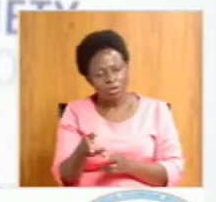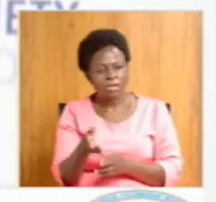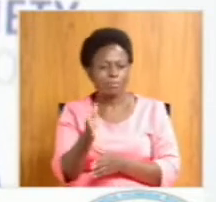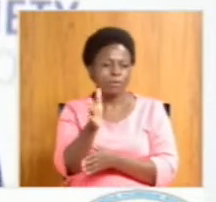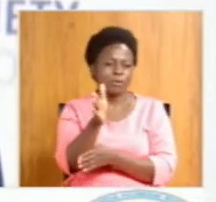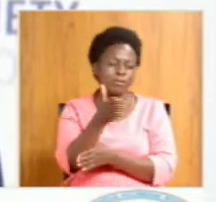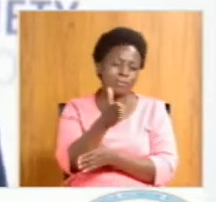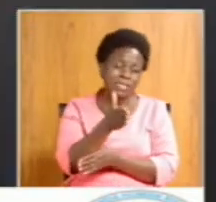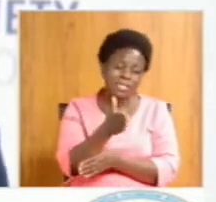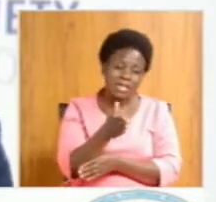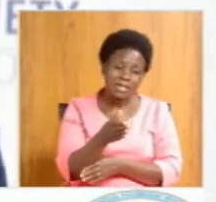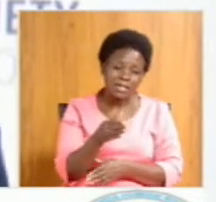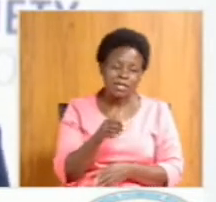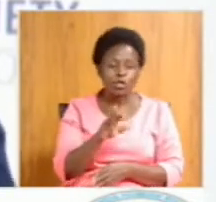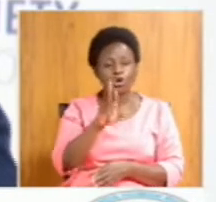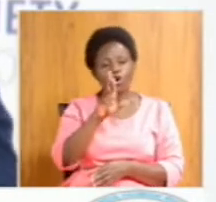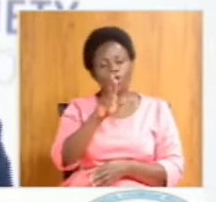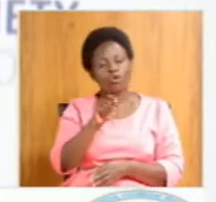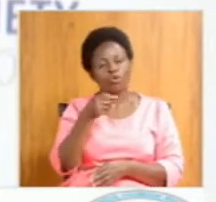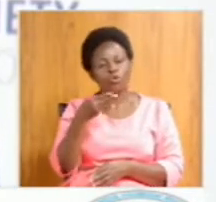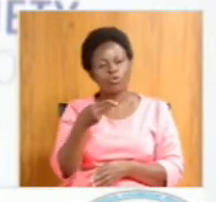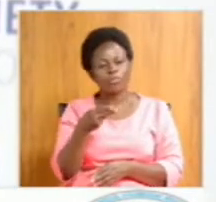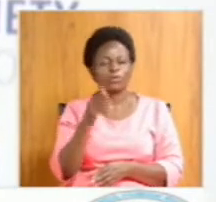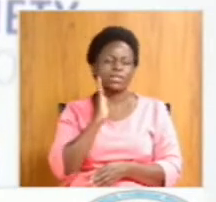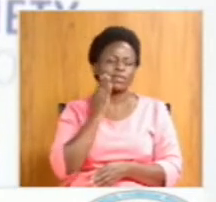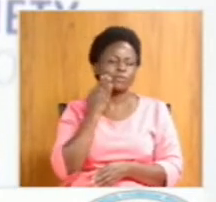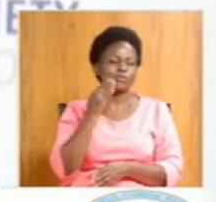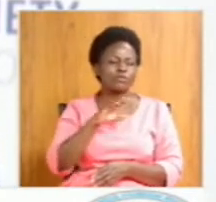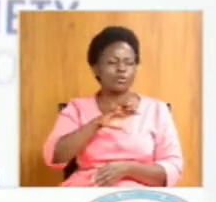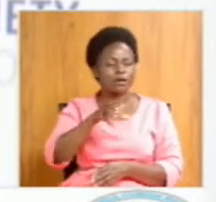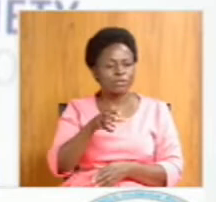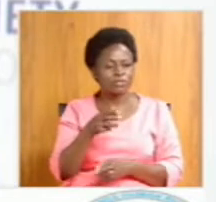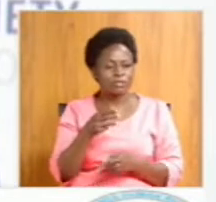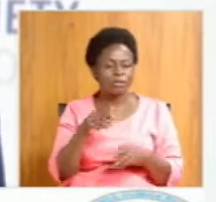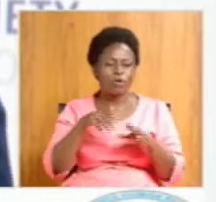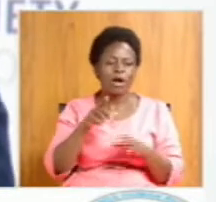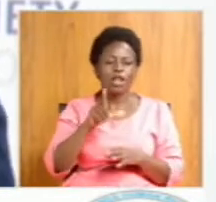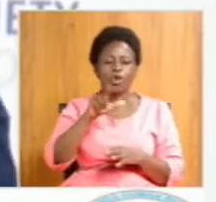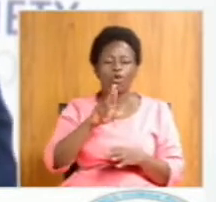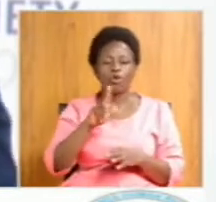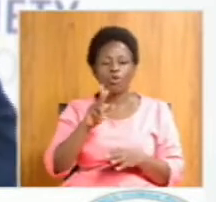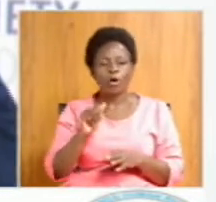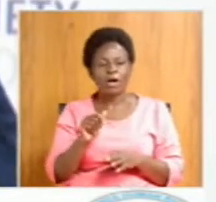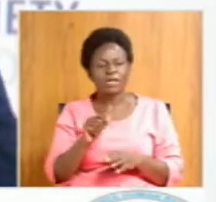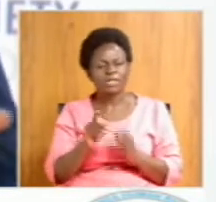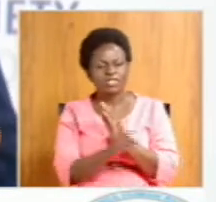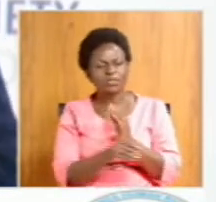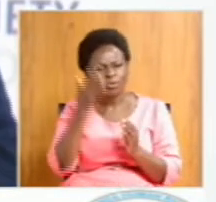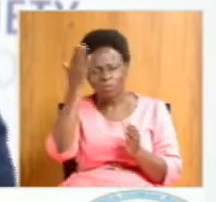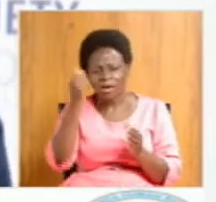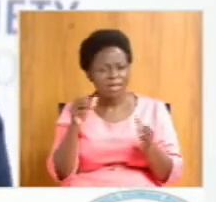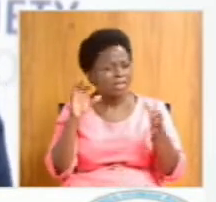for Energy and Mineral Development, Ruth Nankawira, was in Busoga region, particularly in local district, asking the locals why they